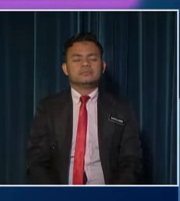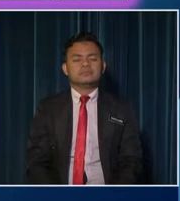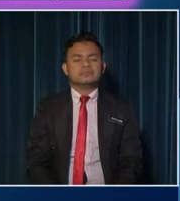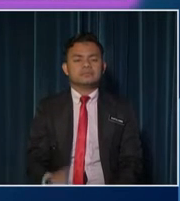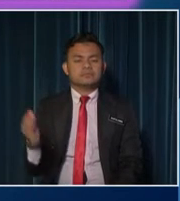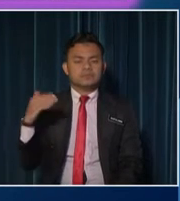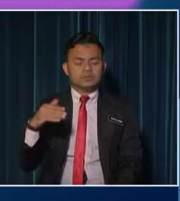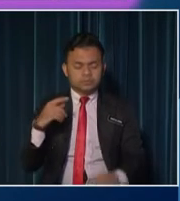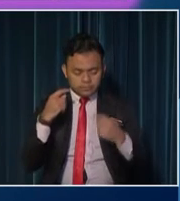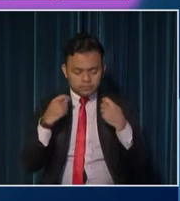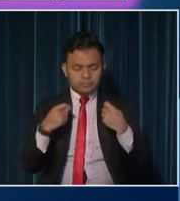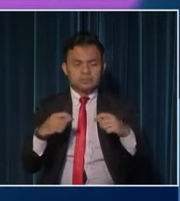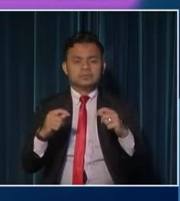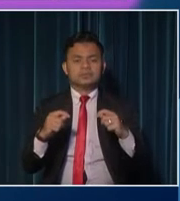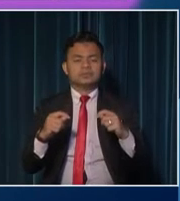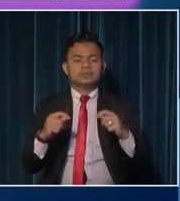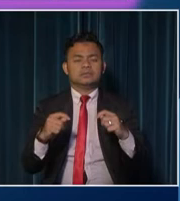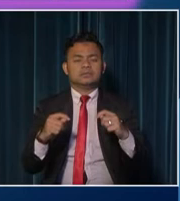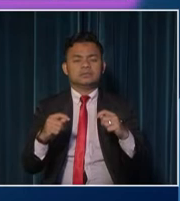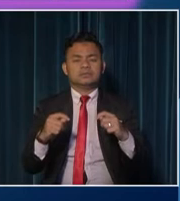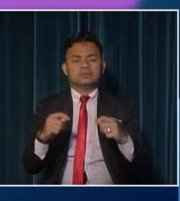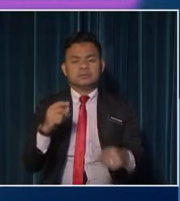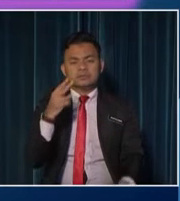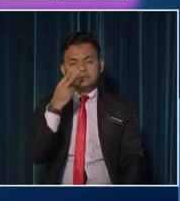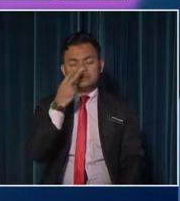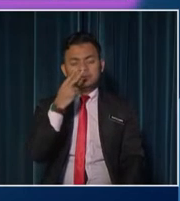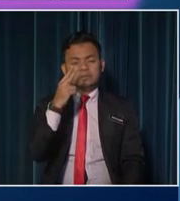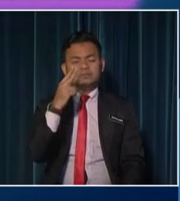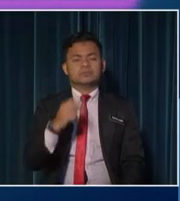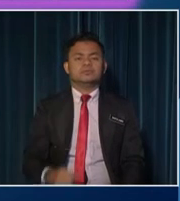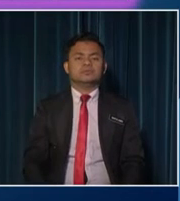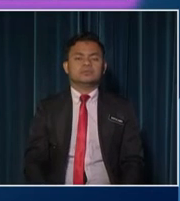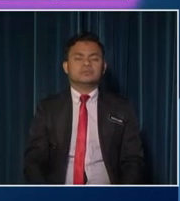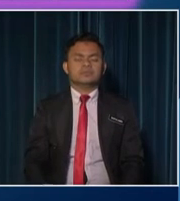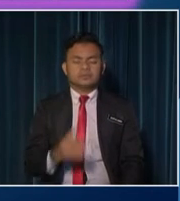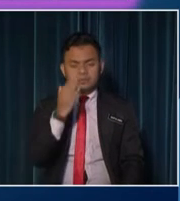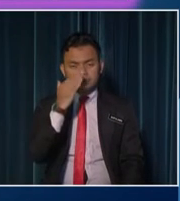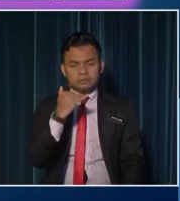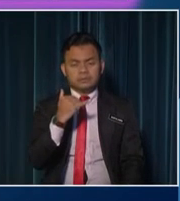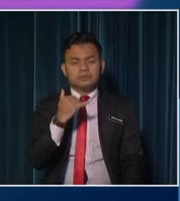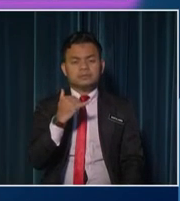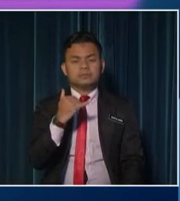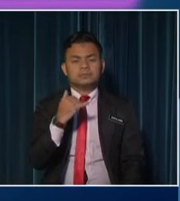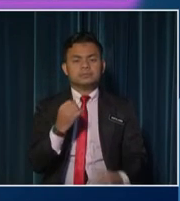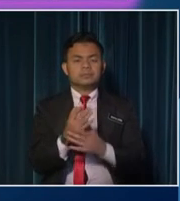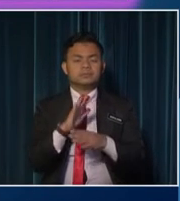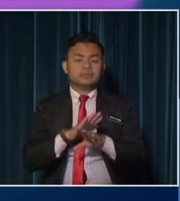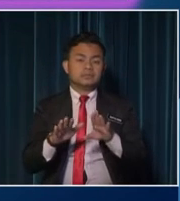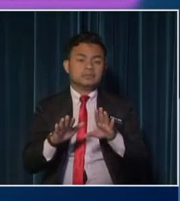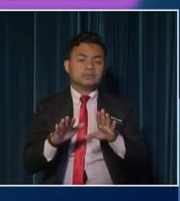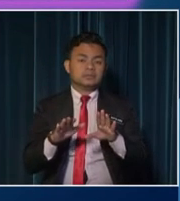Let's try to see why the bulb on the electric circuit does not light up.